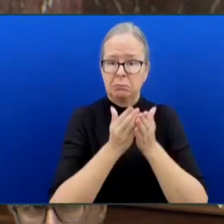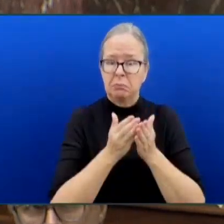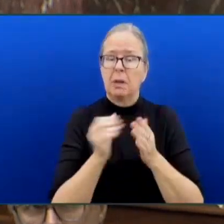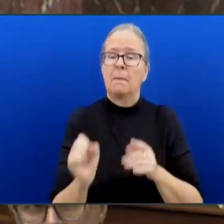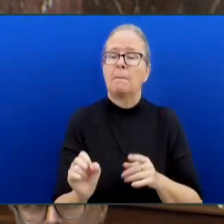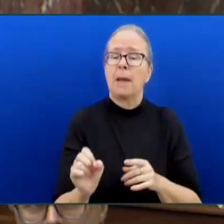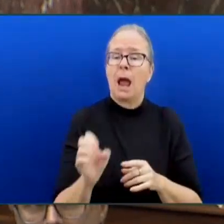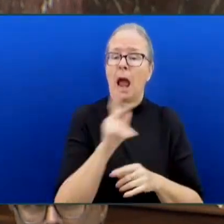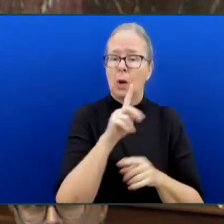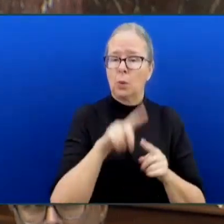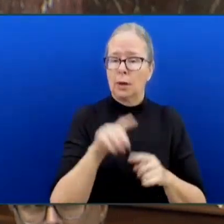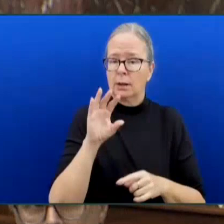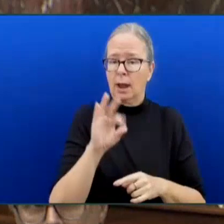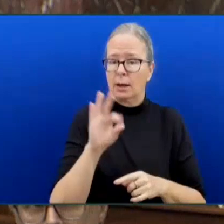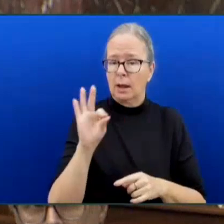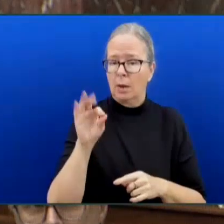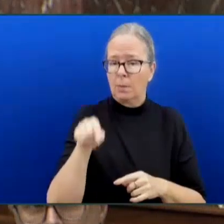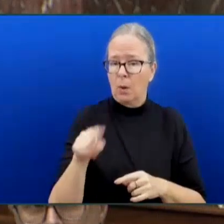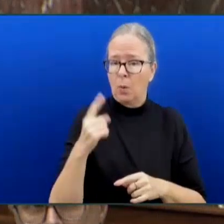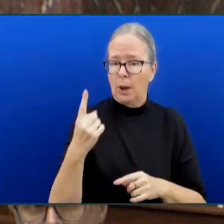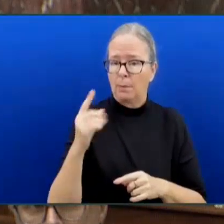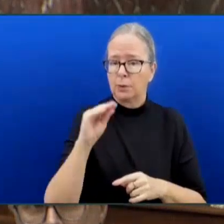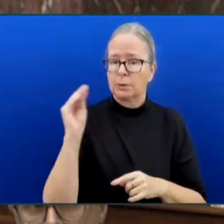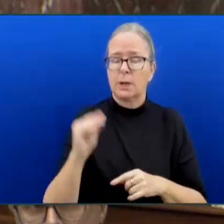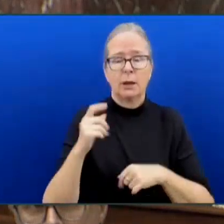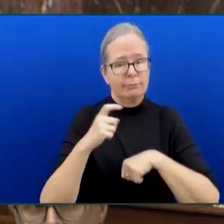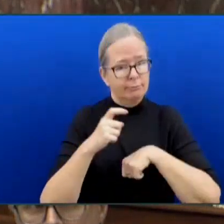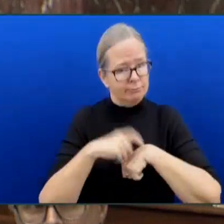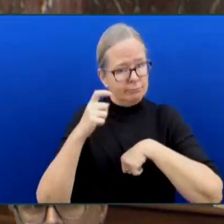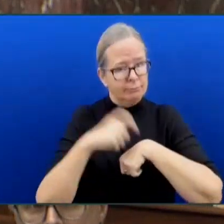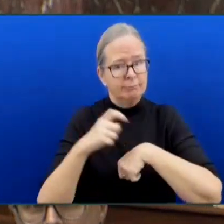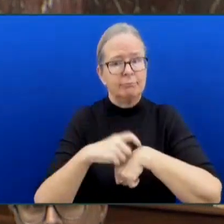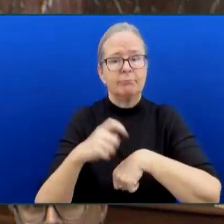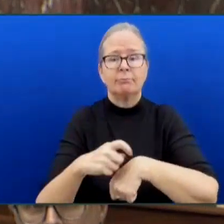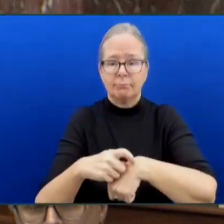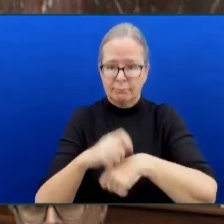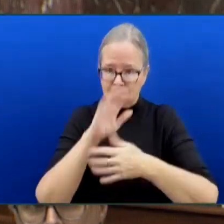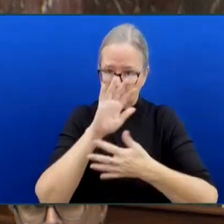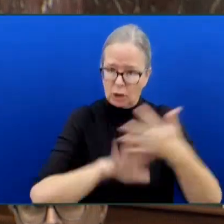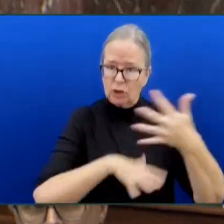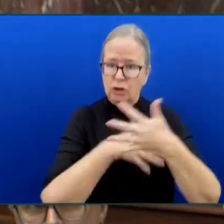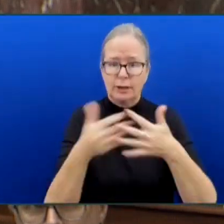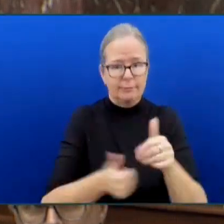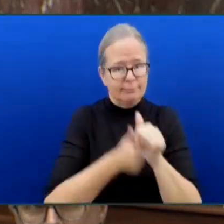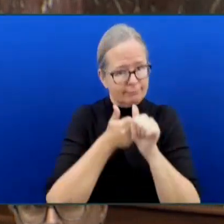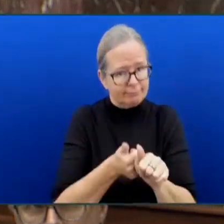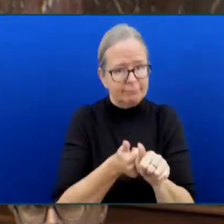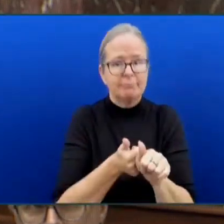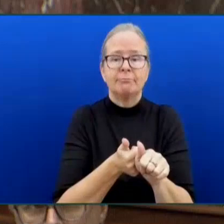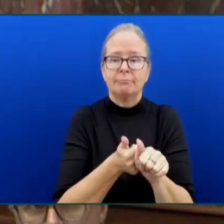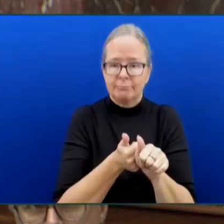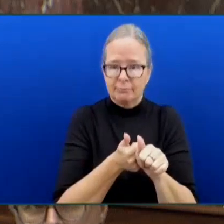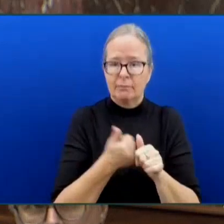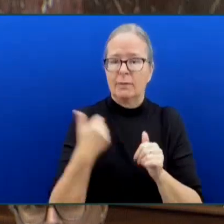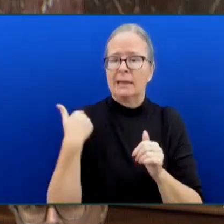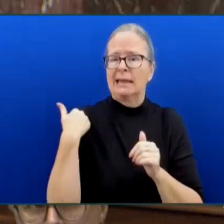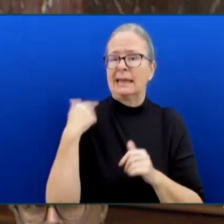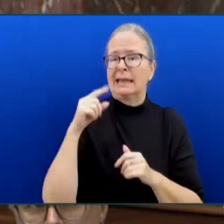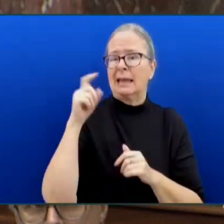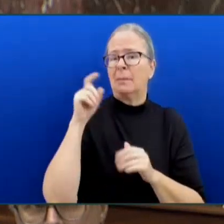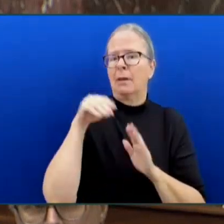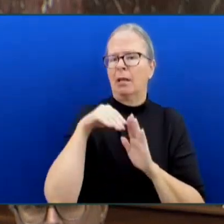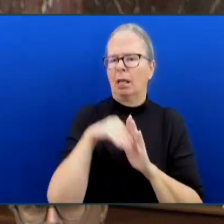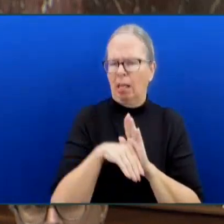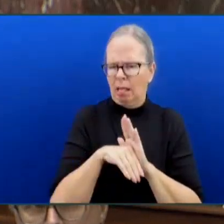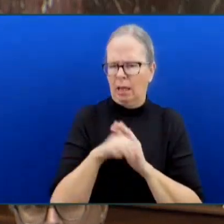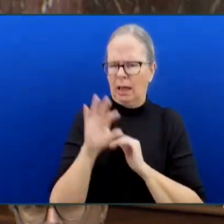on time and as scheduled. We dipped down to 98.3% in the summer, and that left a lot of people stranded. Their